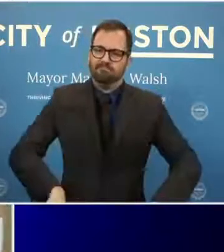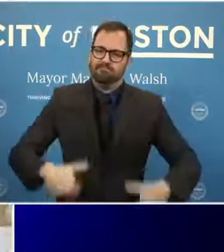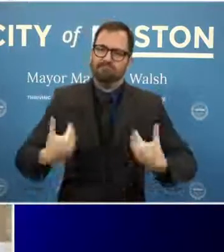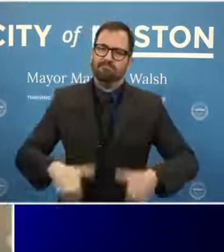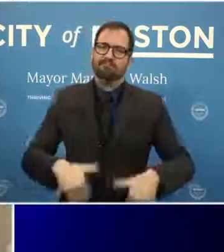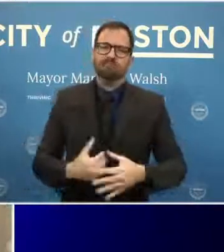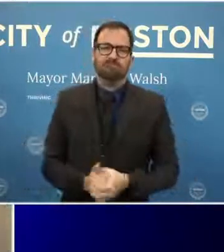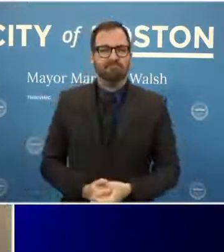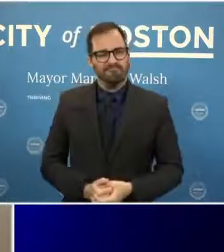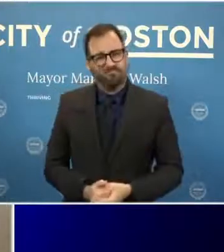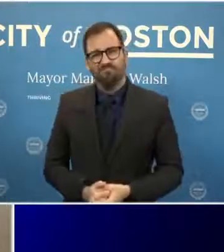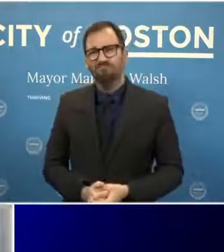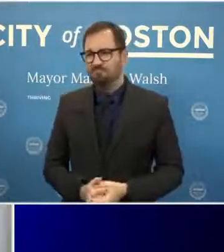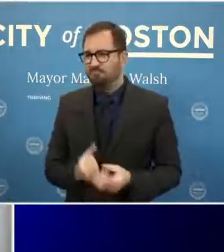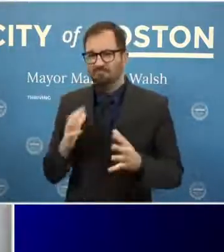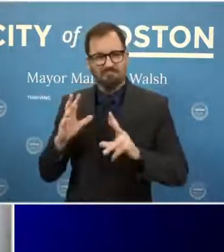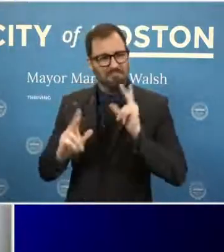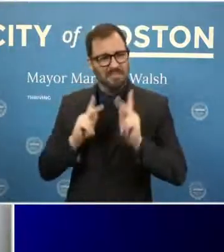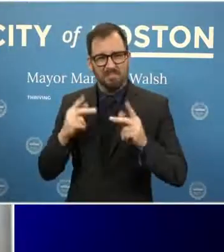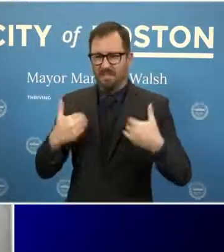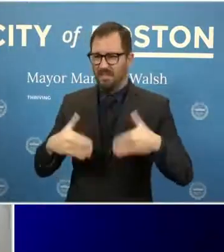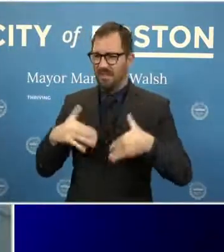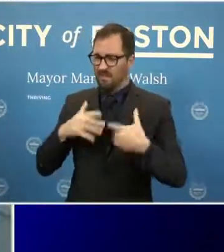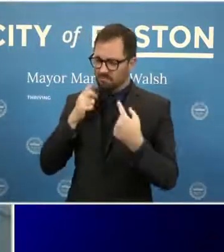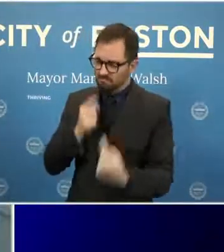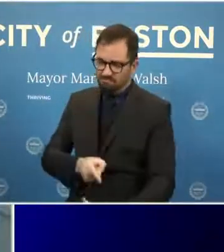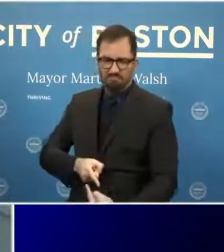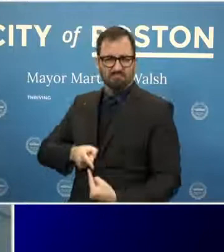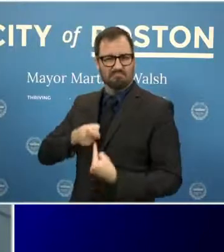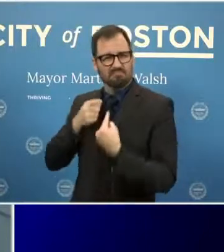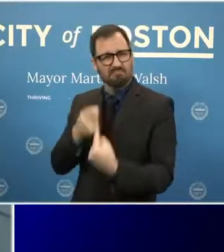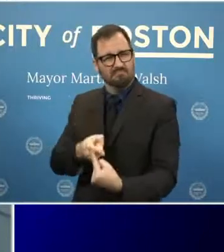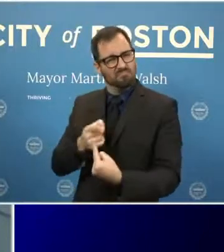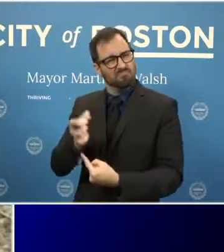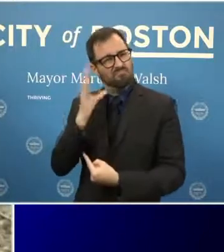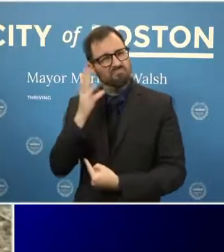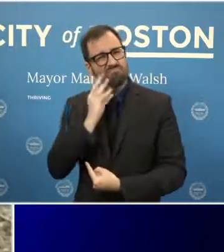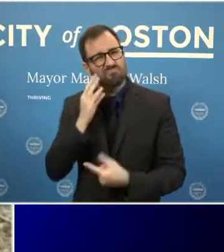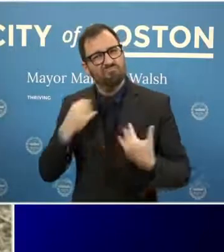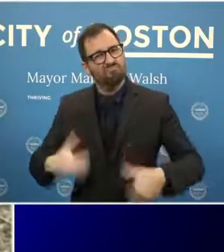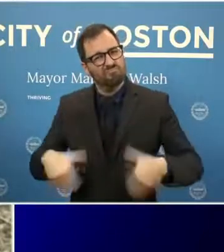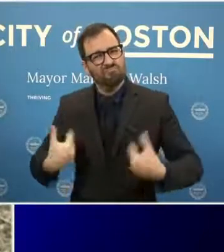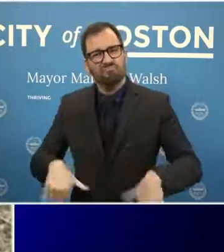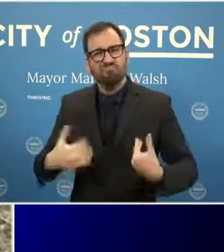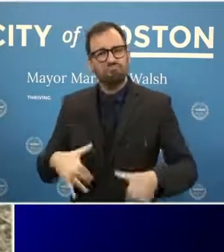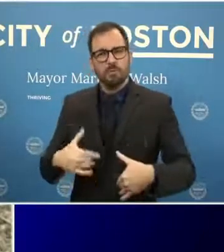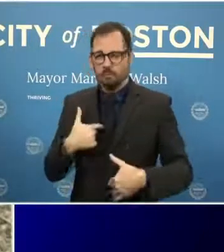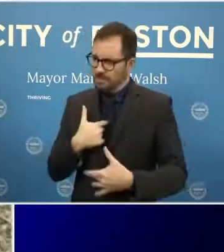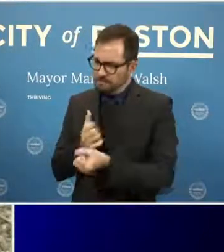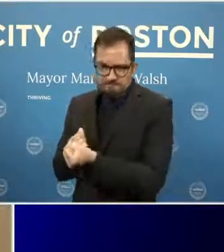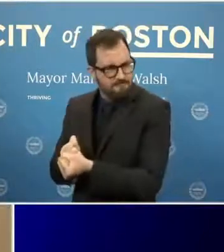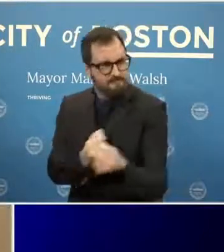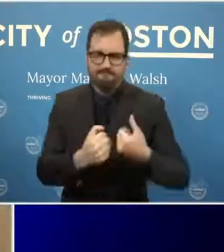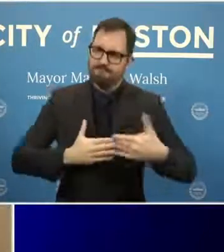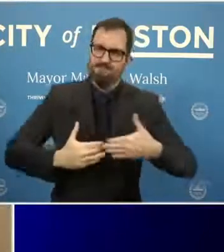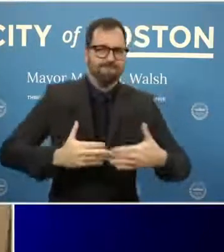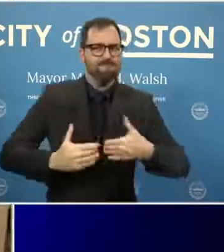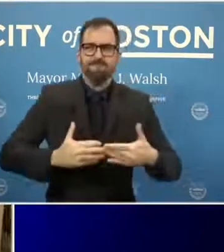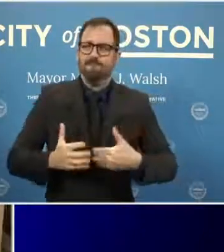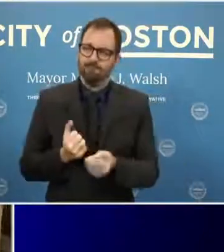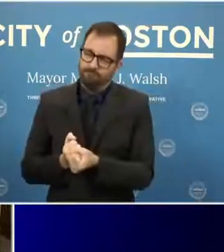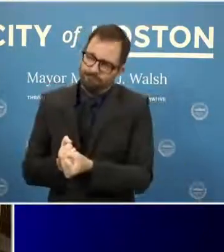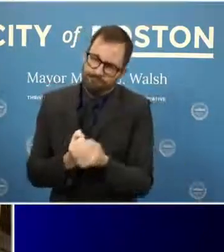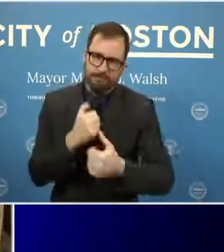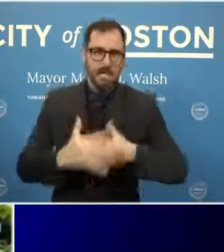make a difference? We need to recognize all of the heroes right now. A lot of our patients are those essential